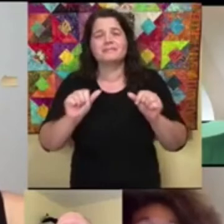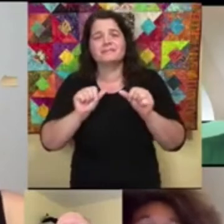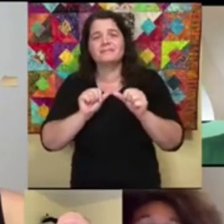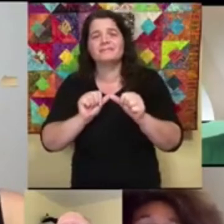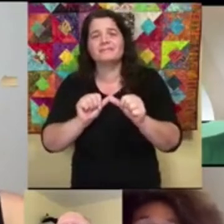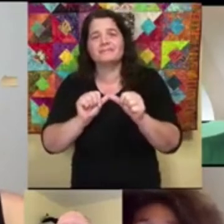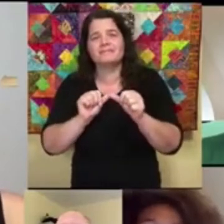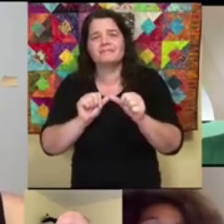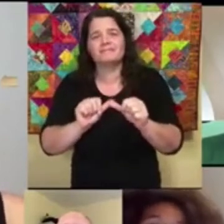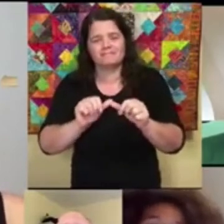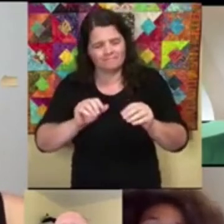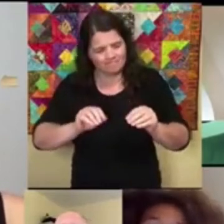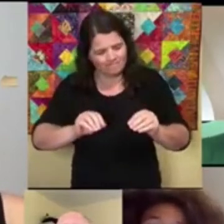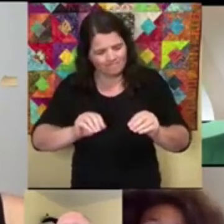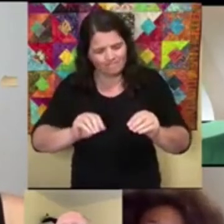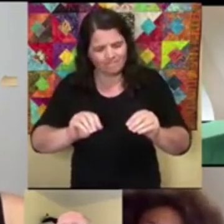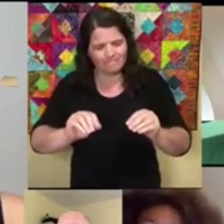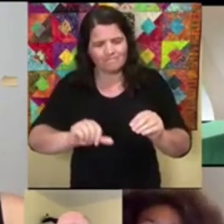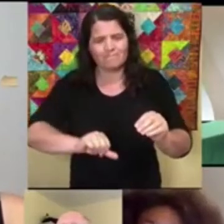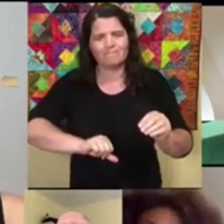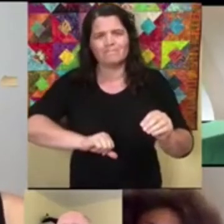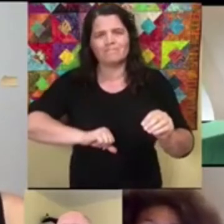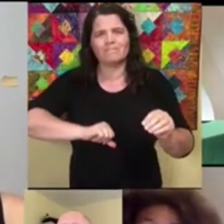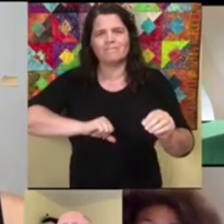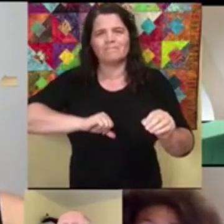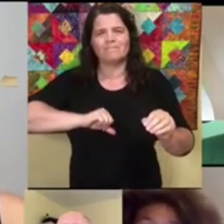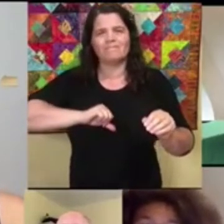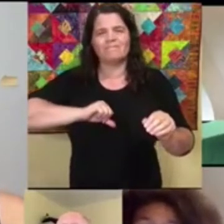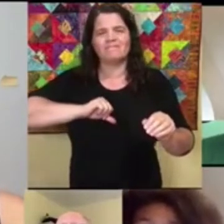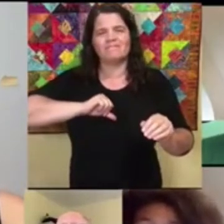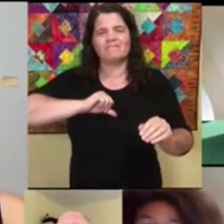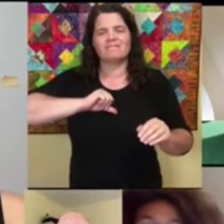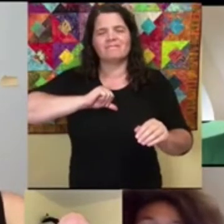back. Keep on moving proudly.